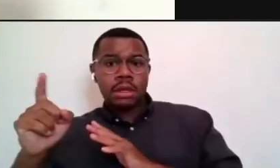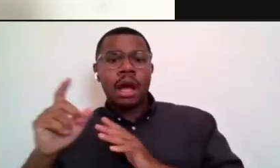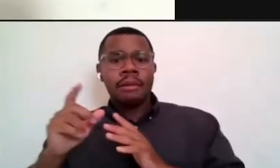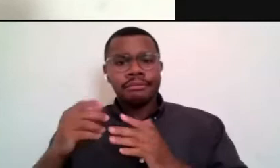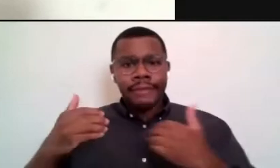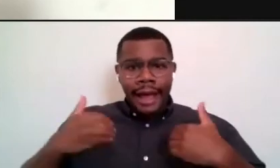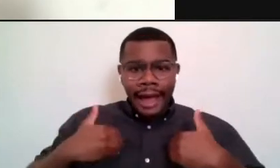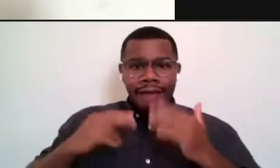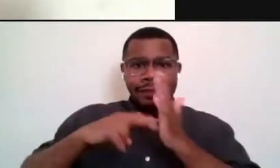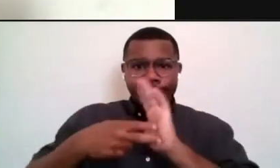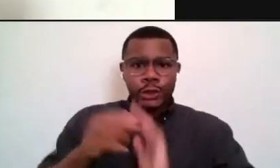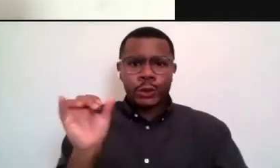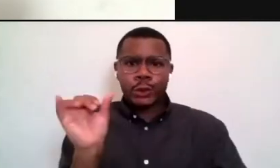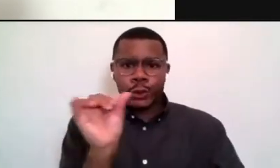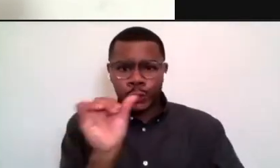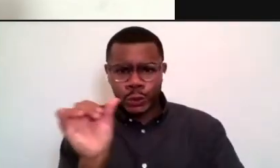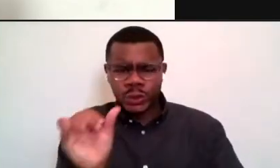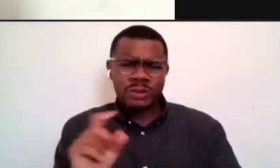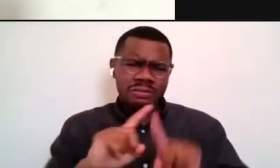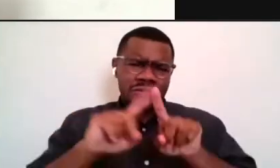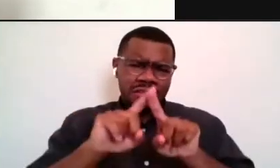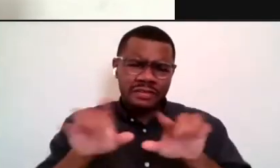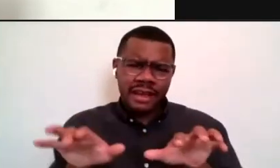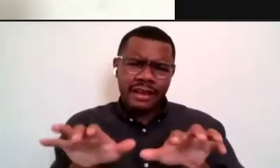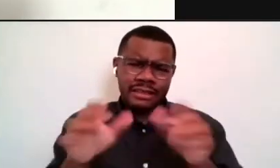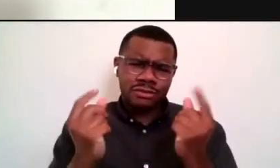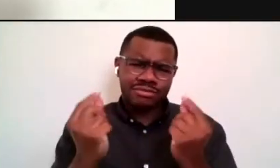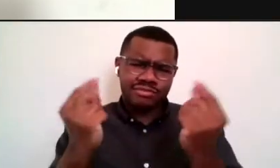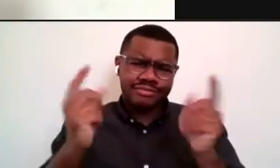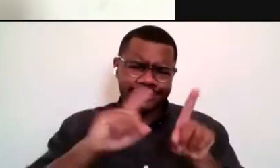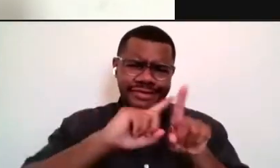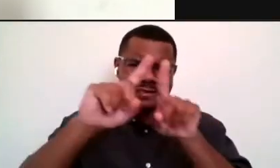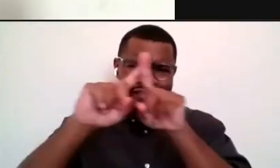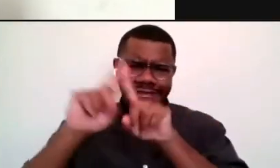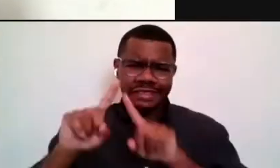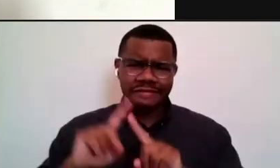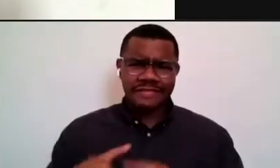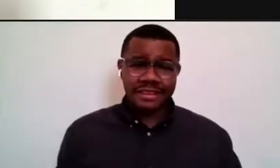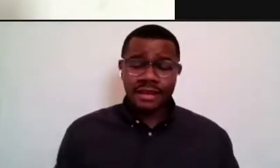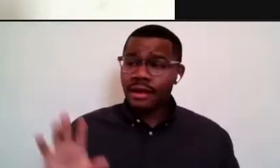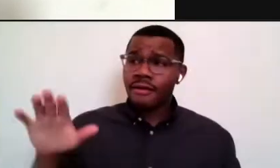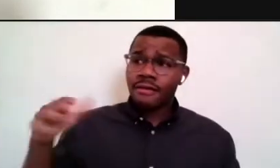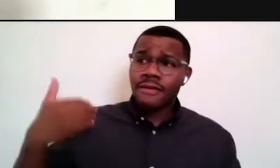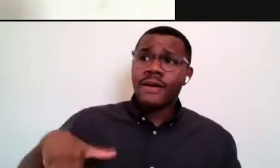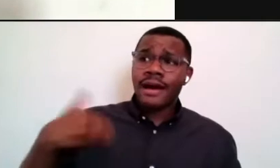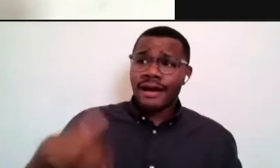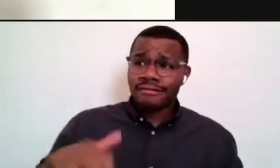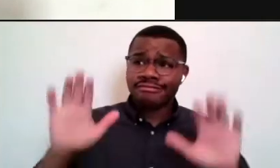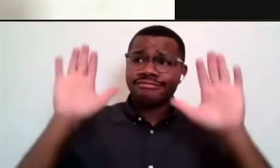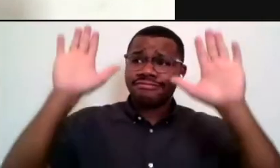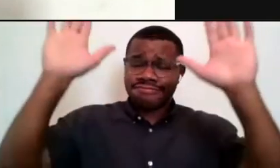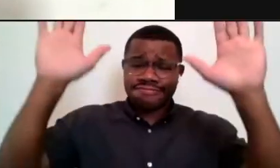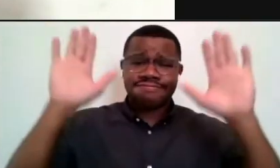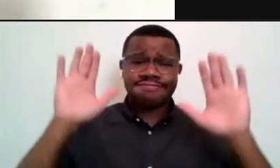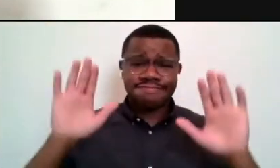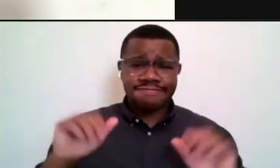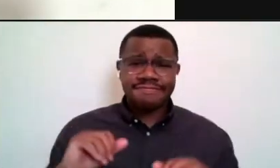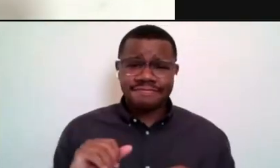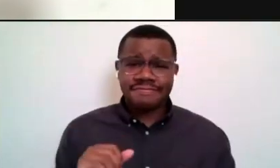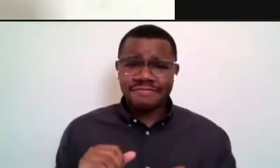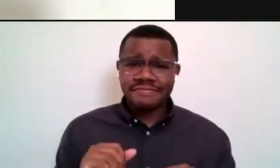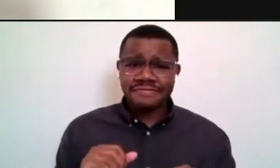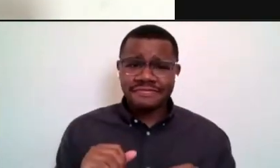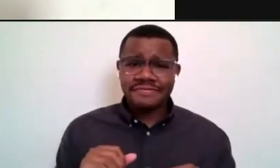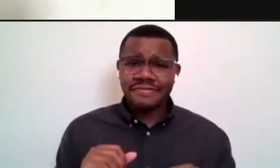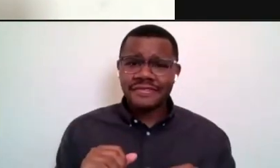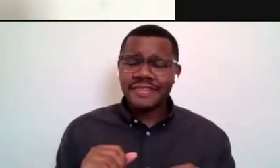No, those are great. I love the ones that like you're talking about, that really connect to